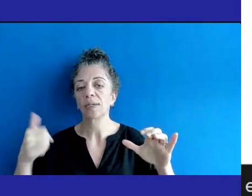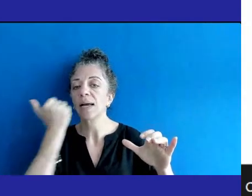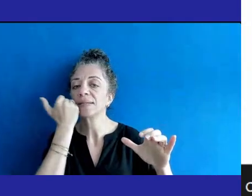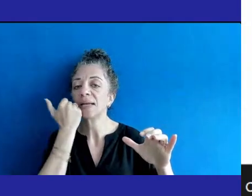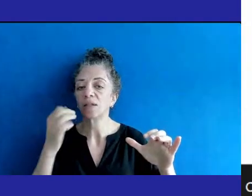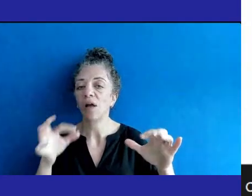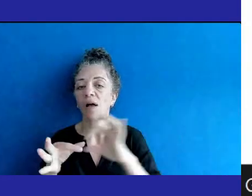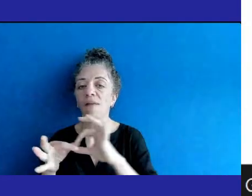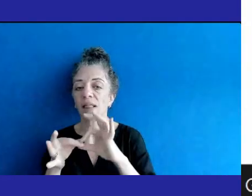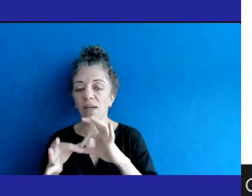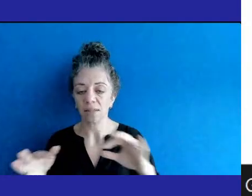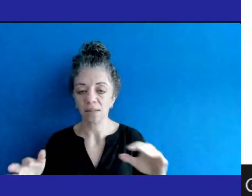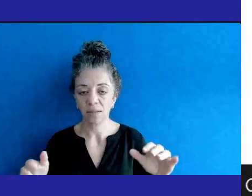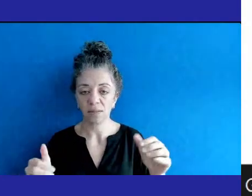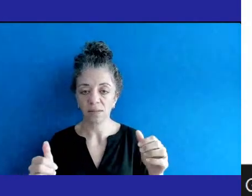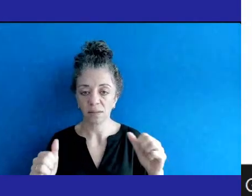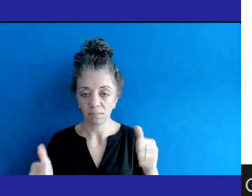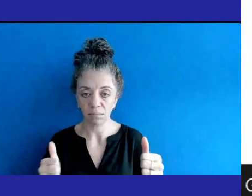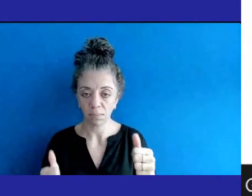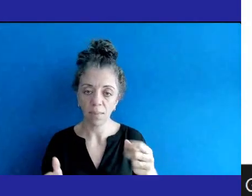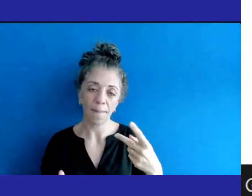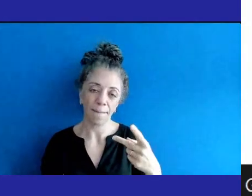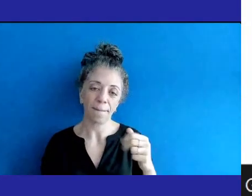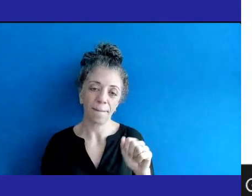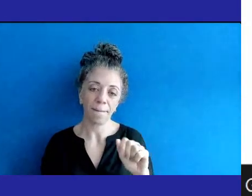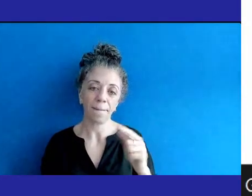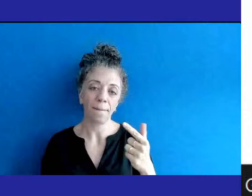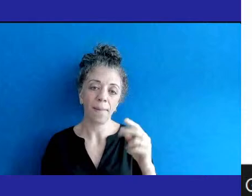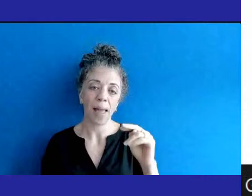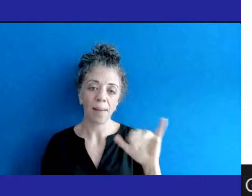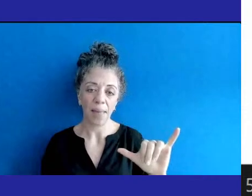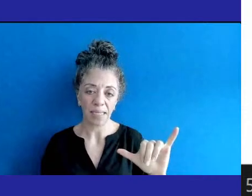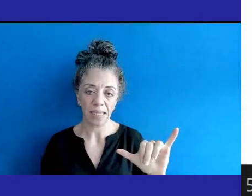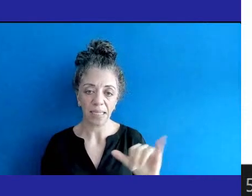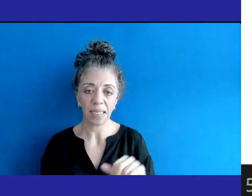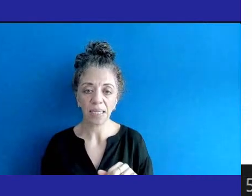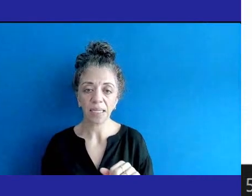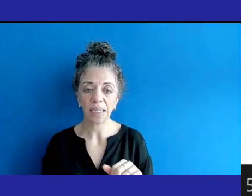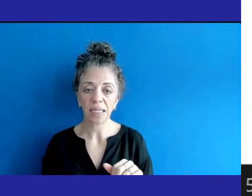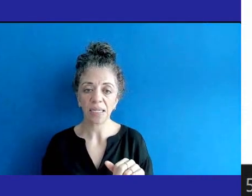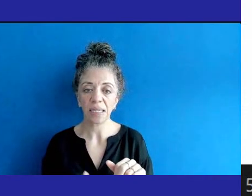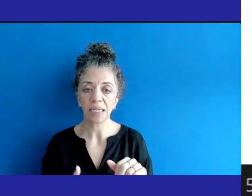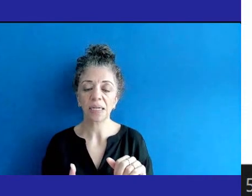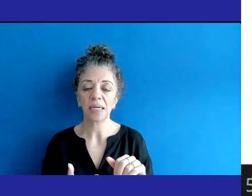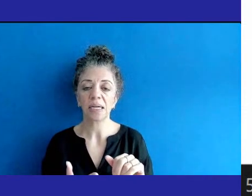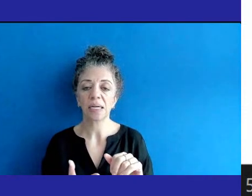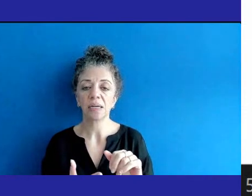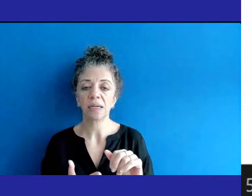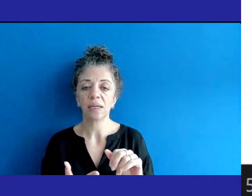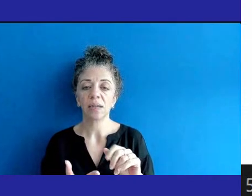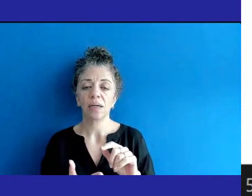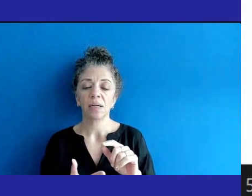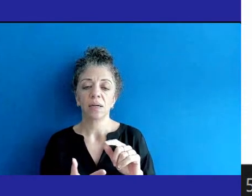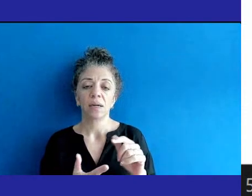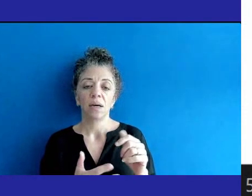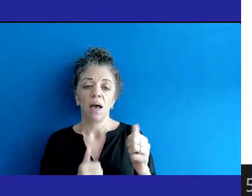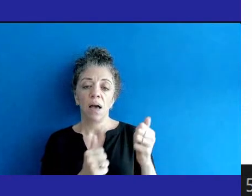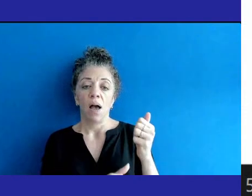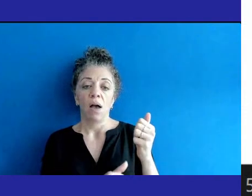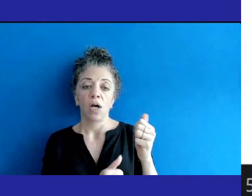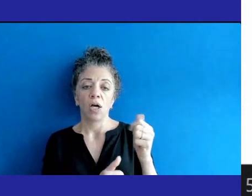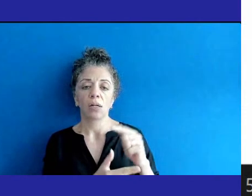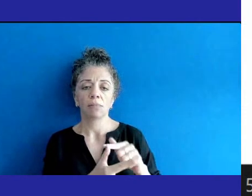health services at NYC Health and Hospitals Harlem, NYC Health and Hospitals Jacoby, NYC Health and Hospitals Kings